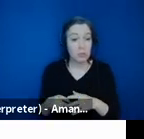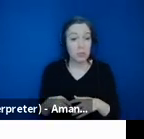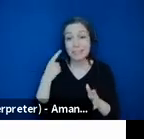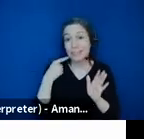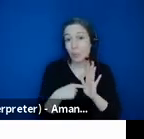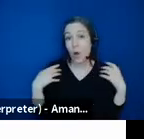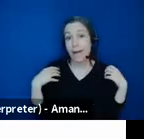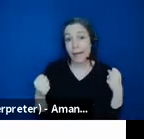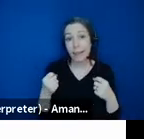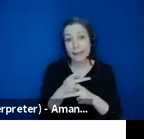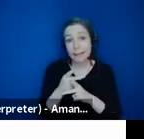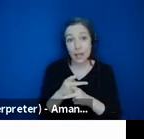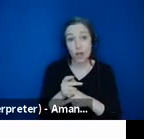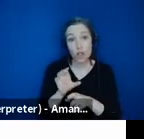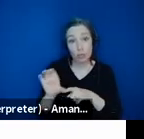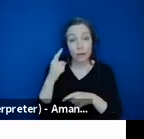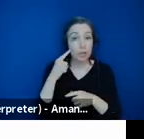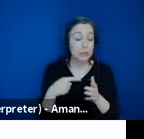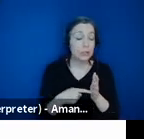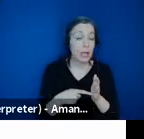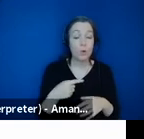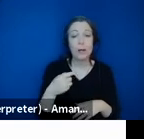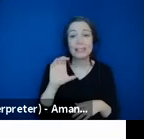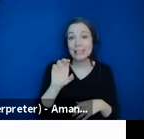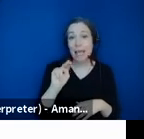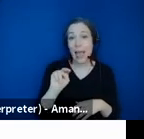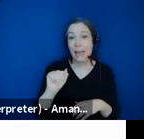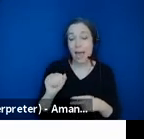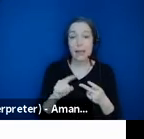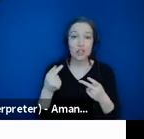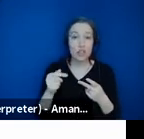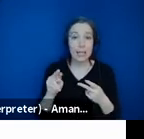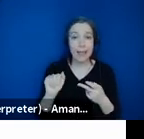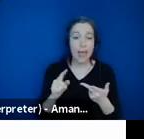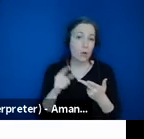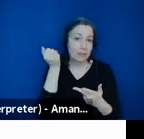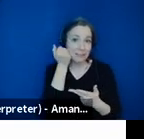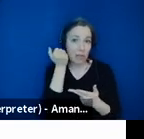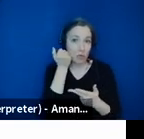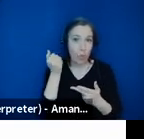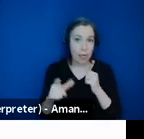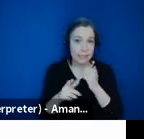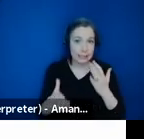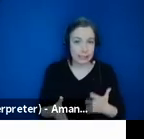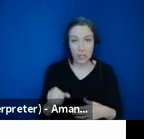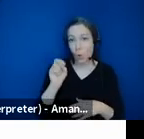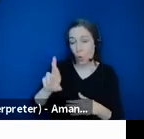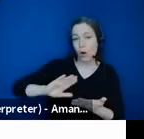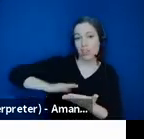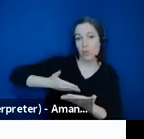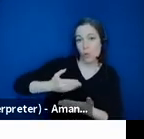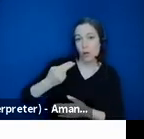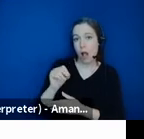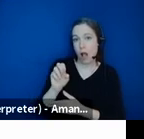careers like CNA or GNA and dental assisting or the HCTI Hospitality Culinary and Tourism Institute programs.